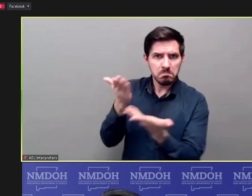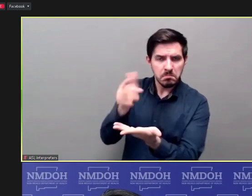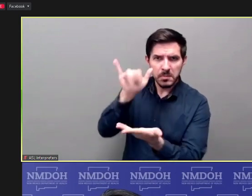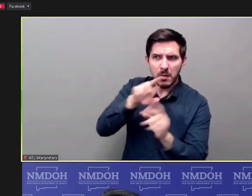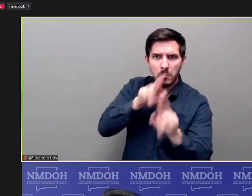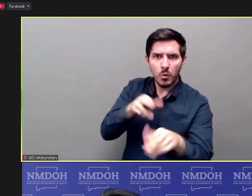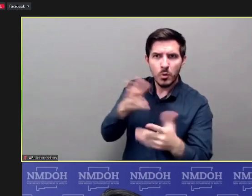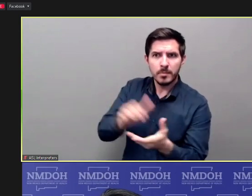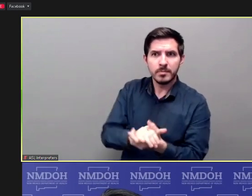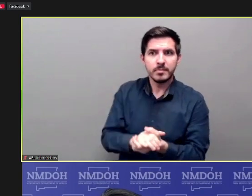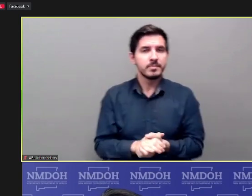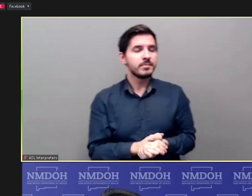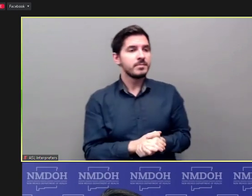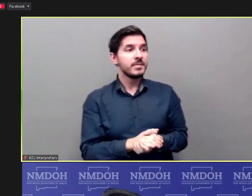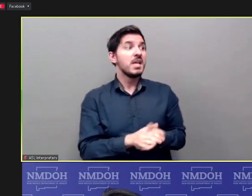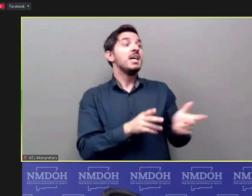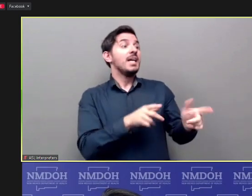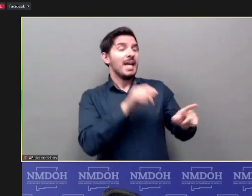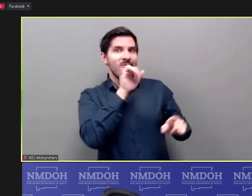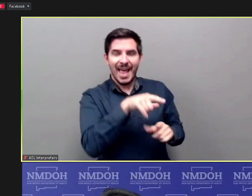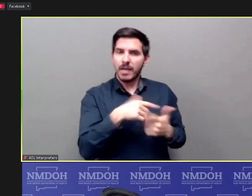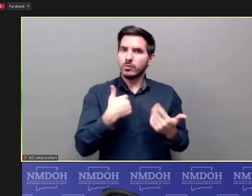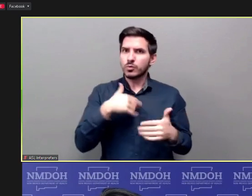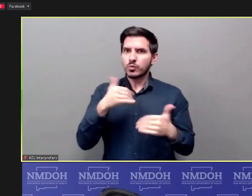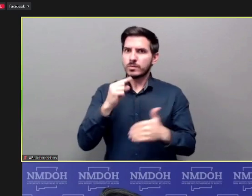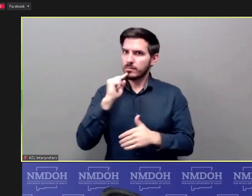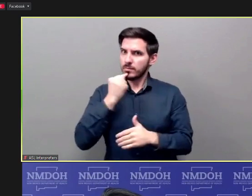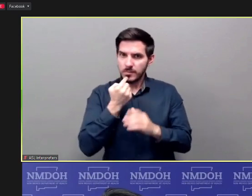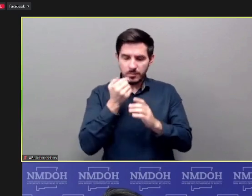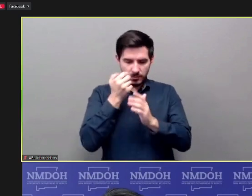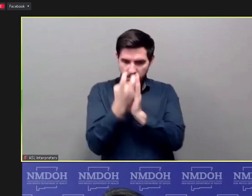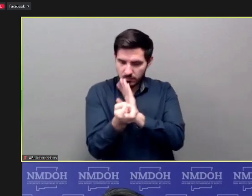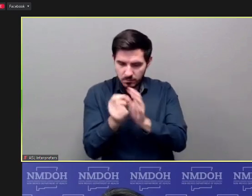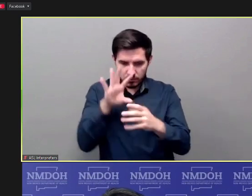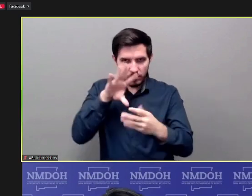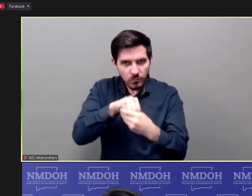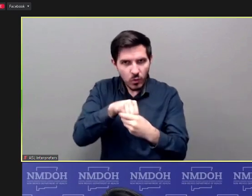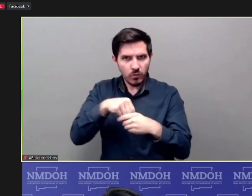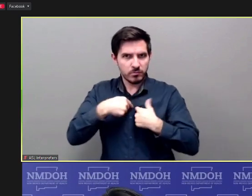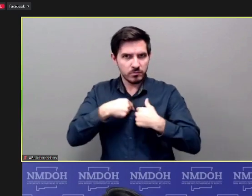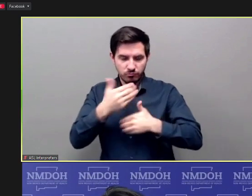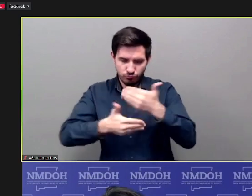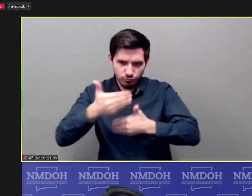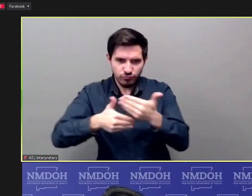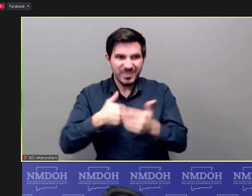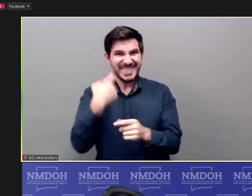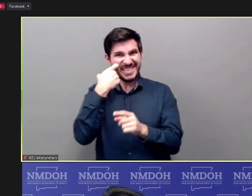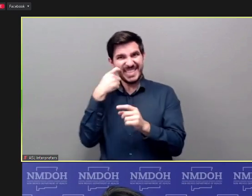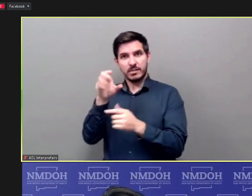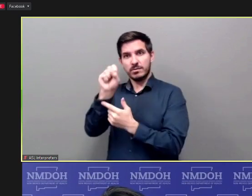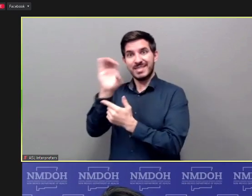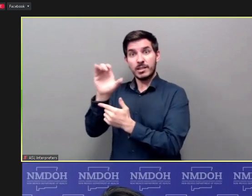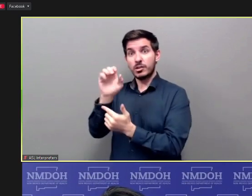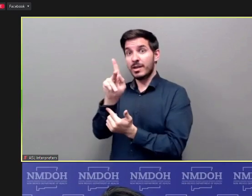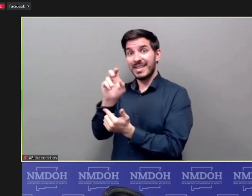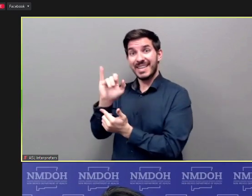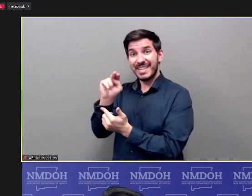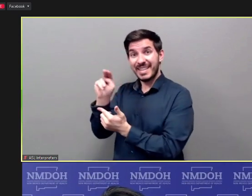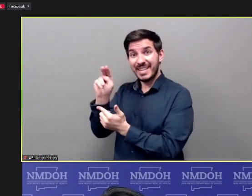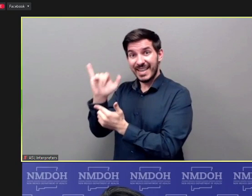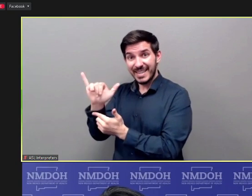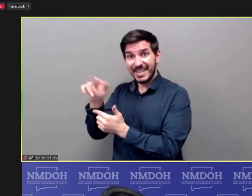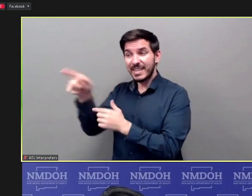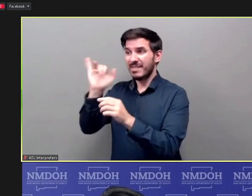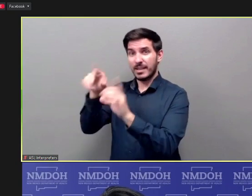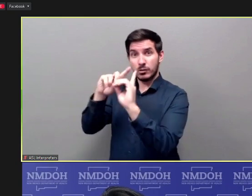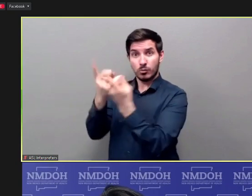that's been an area of intense involvement on my own part. And I was just talking to Secretary Kenny yesterday in the Environment Department. What had